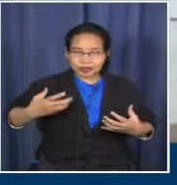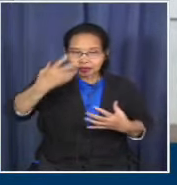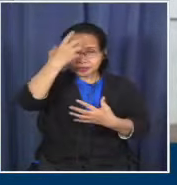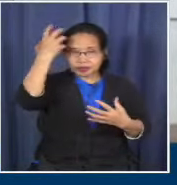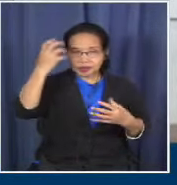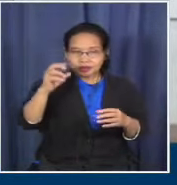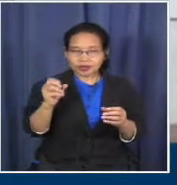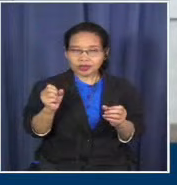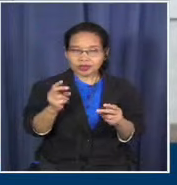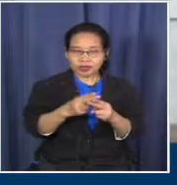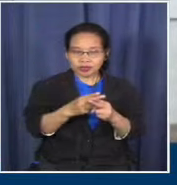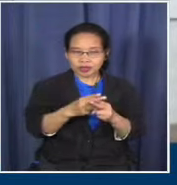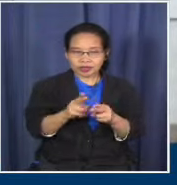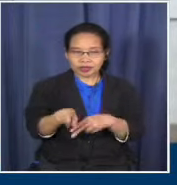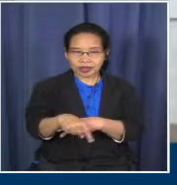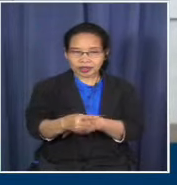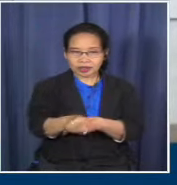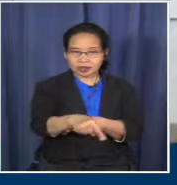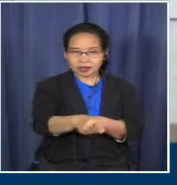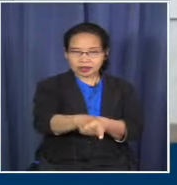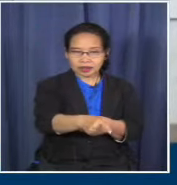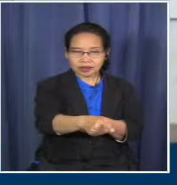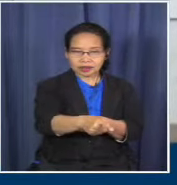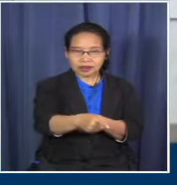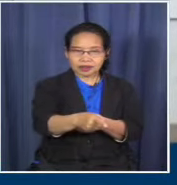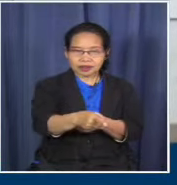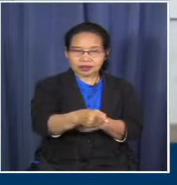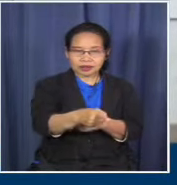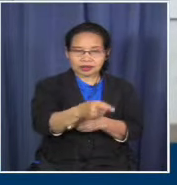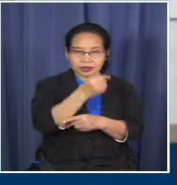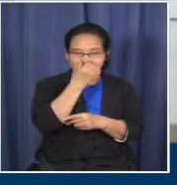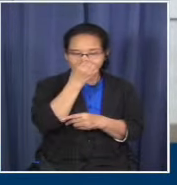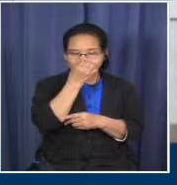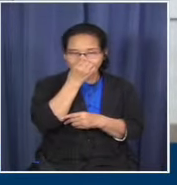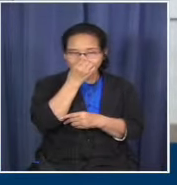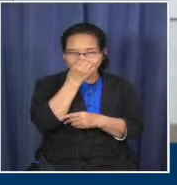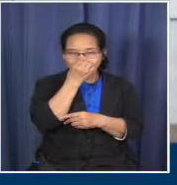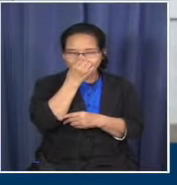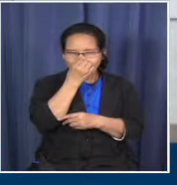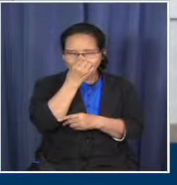why haven't they seen chimpanzees with short tails?